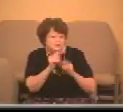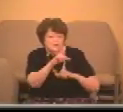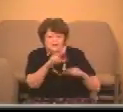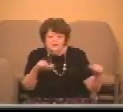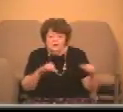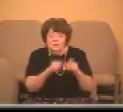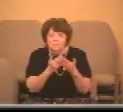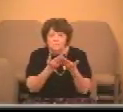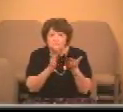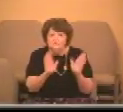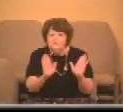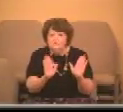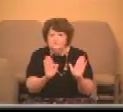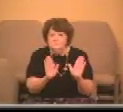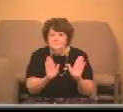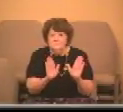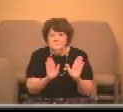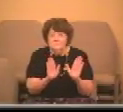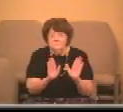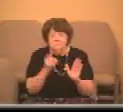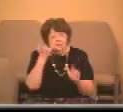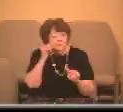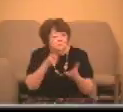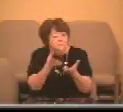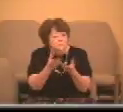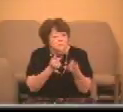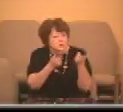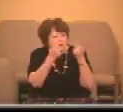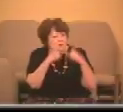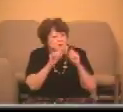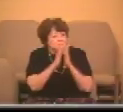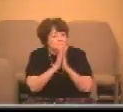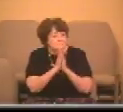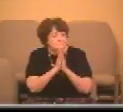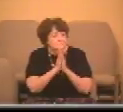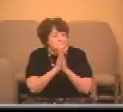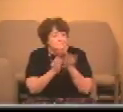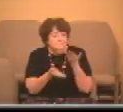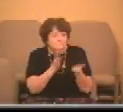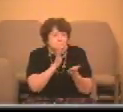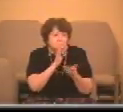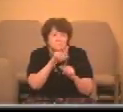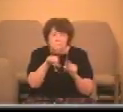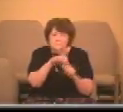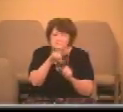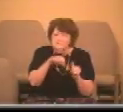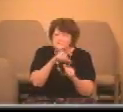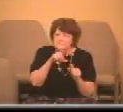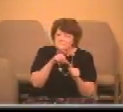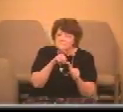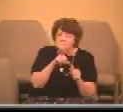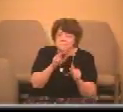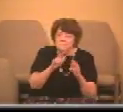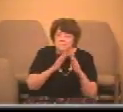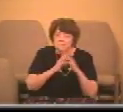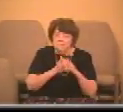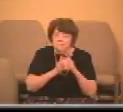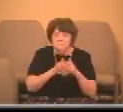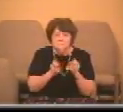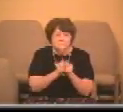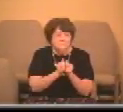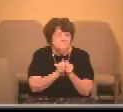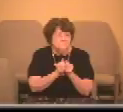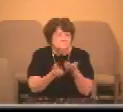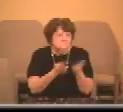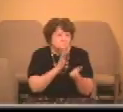would like to come and pray about anything, maybe about some relationships that you're struggling in or anything at all, maybe the world that we